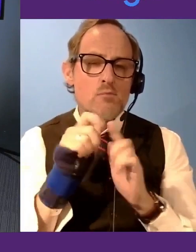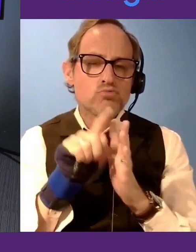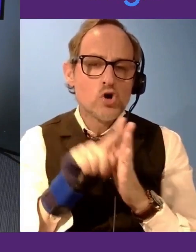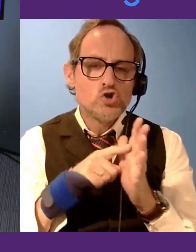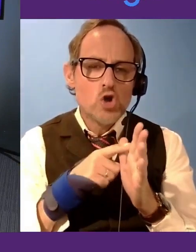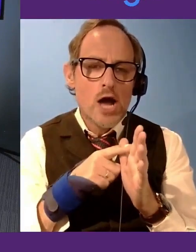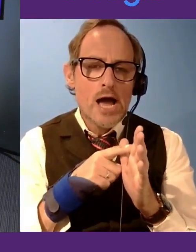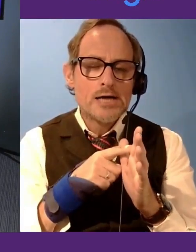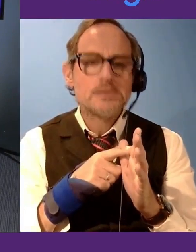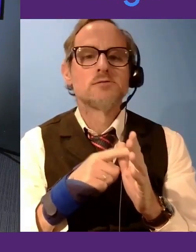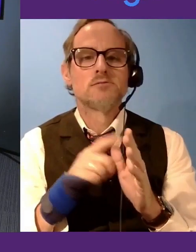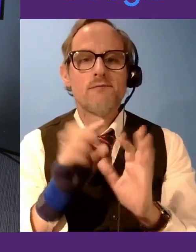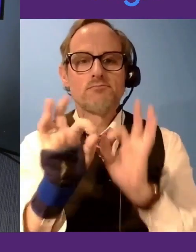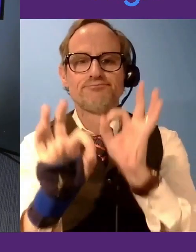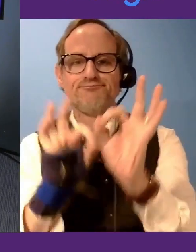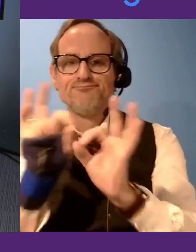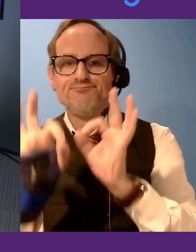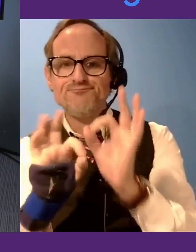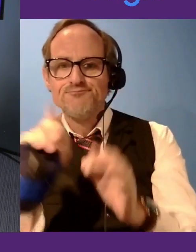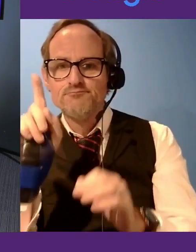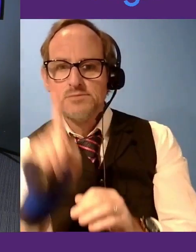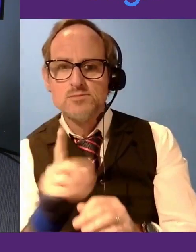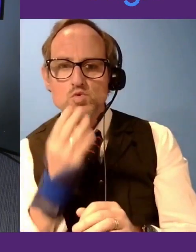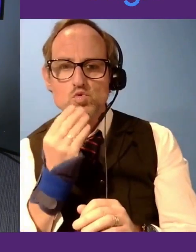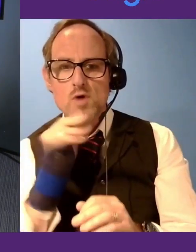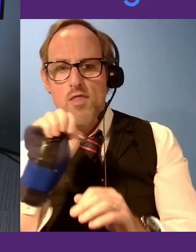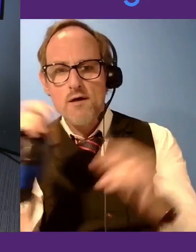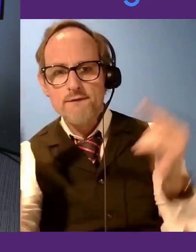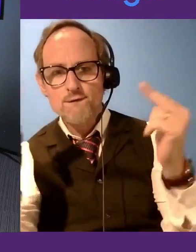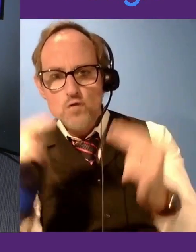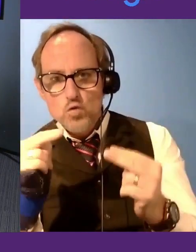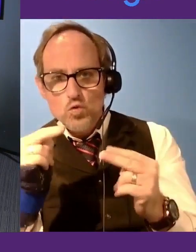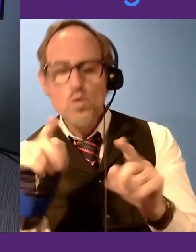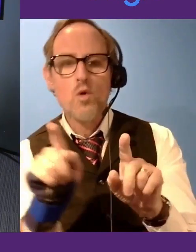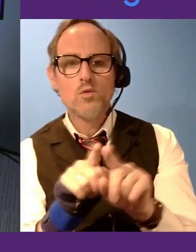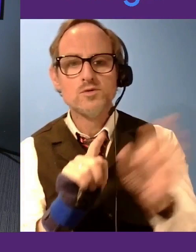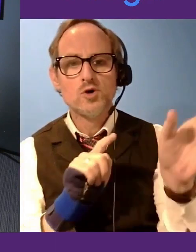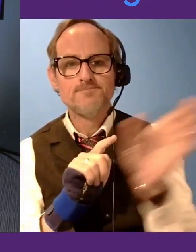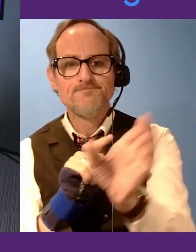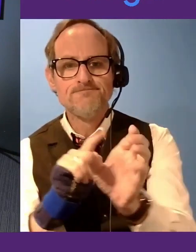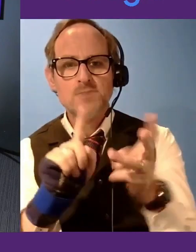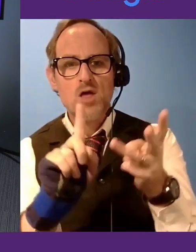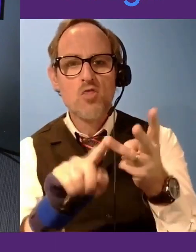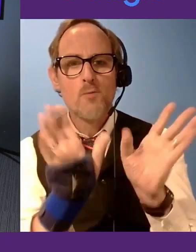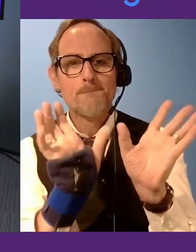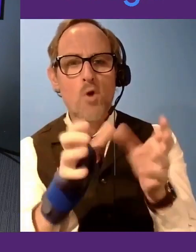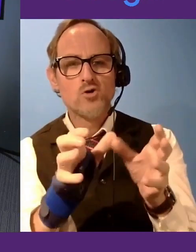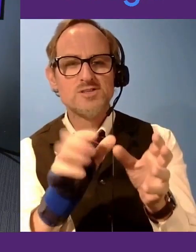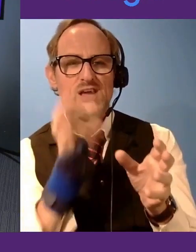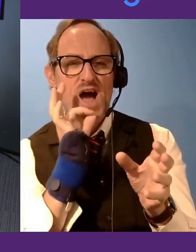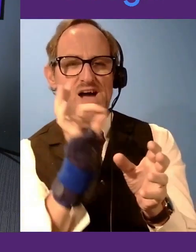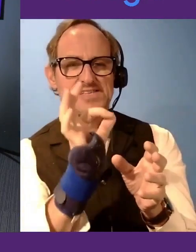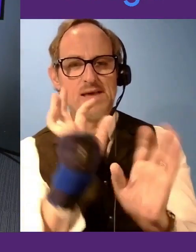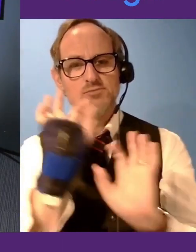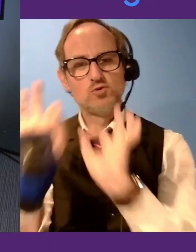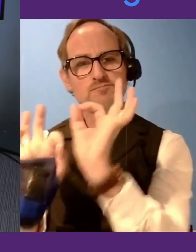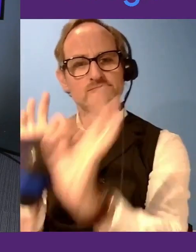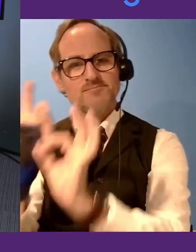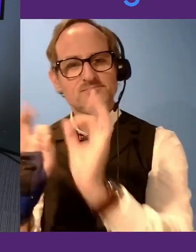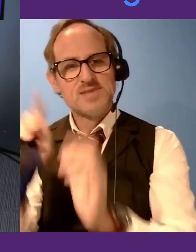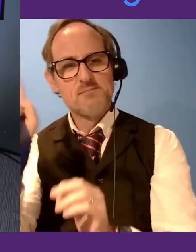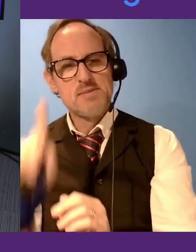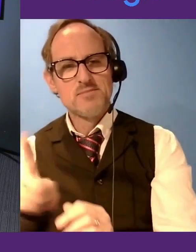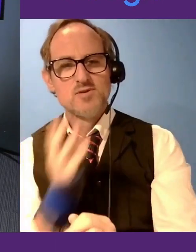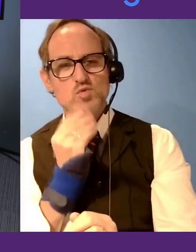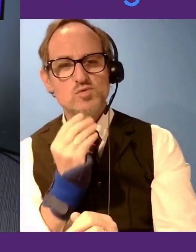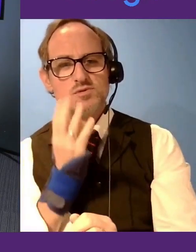session, and we get third parties in to actually do that for us to, how can this be a better experience for